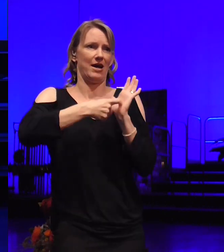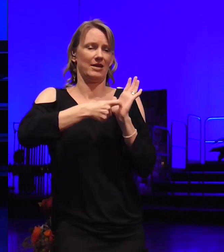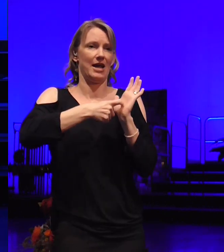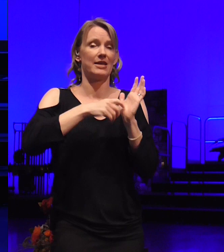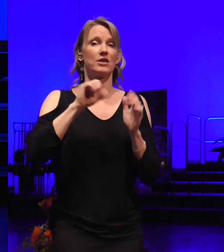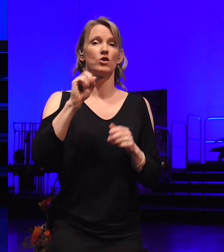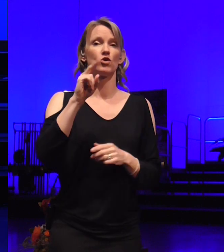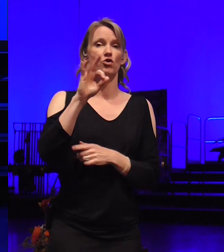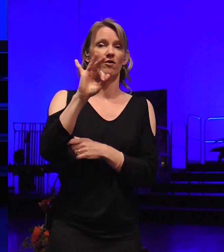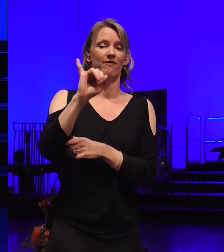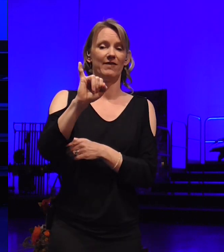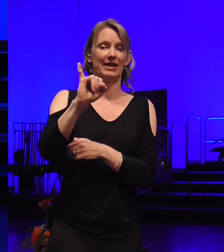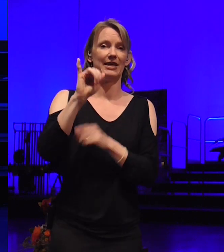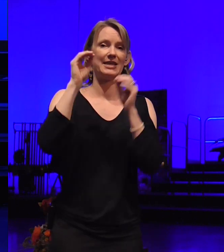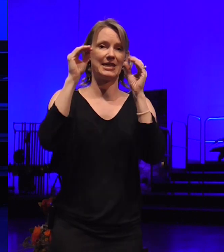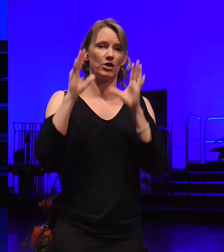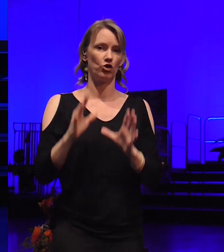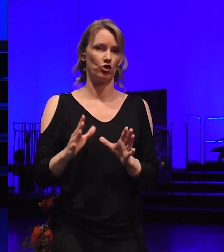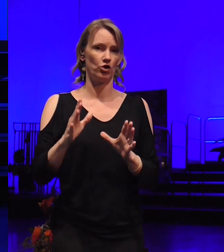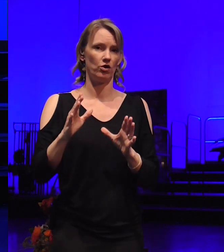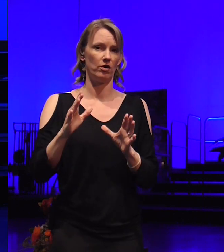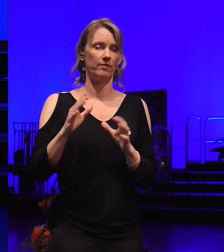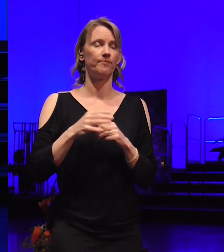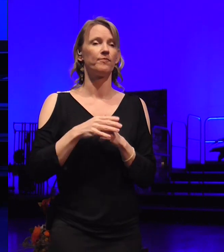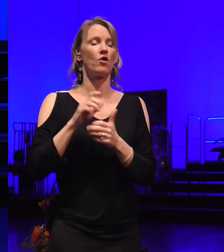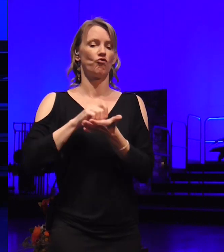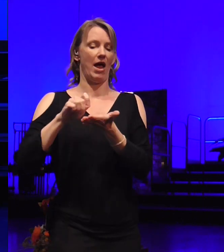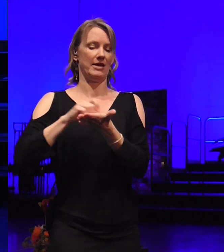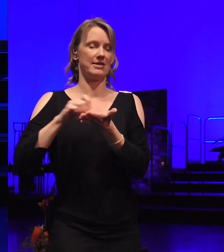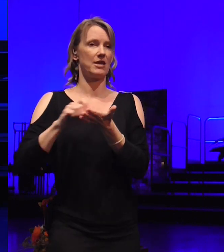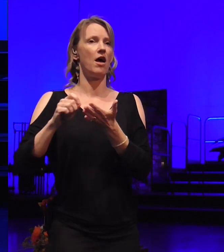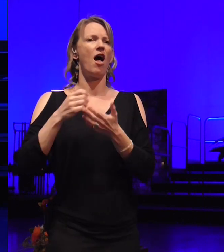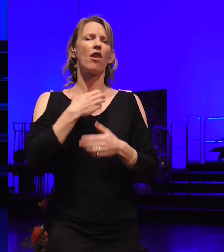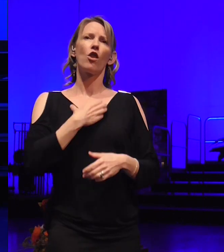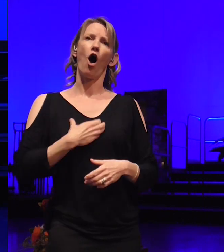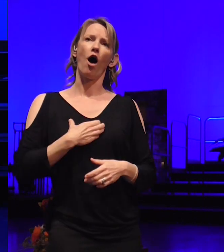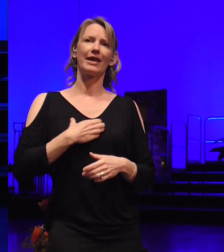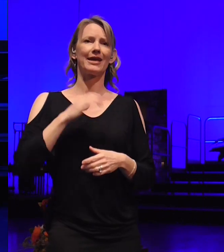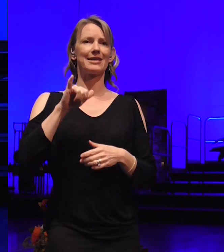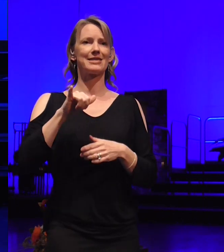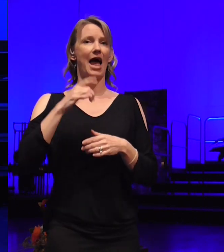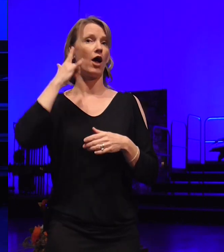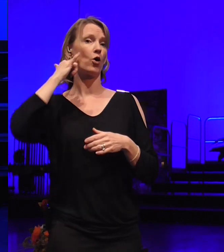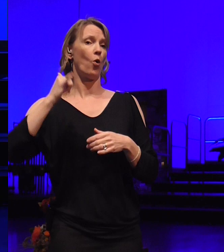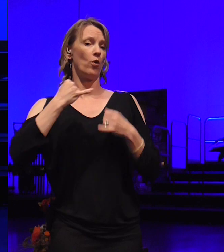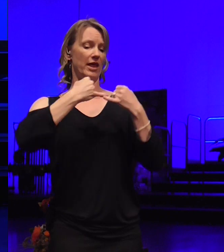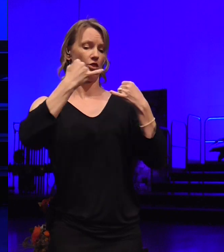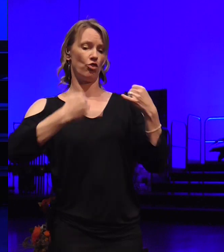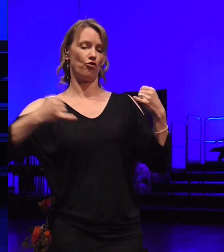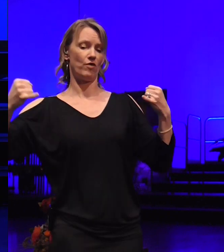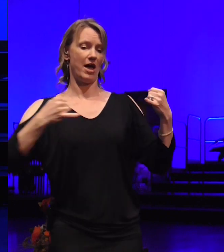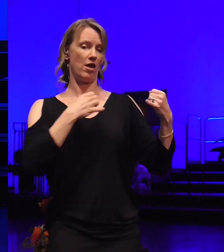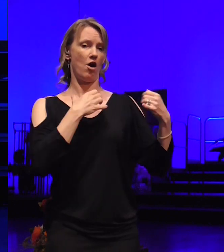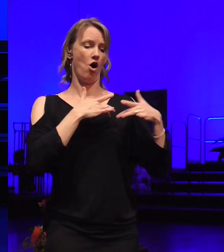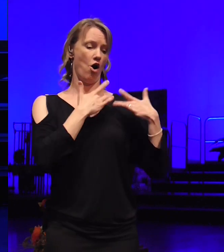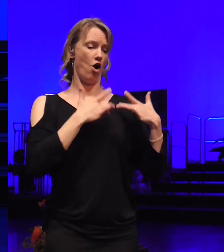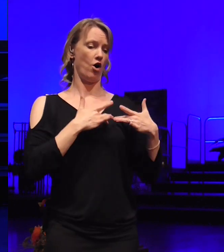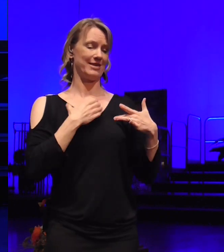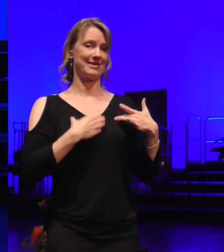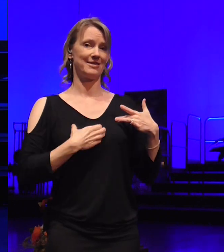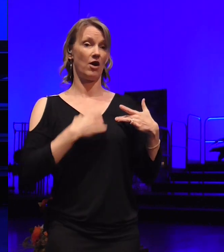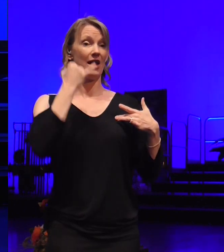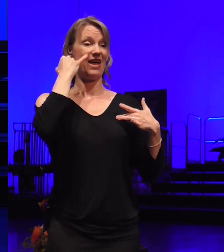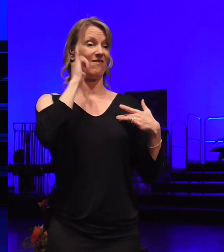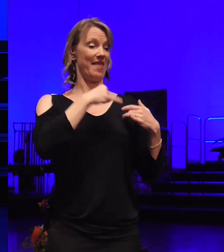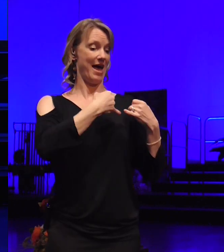Sufi teacher Llewellyn Van Lee writes, longing is the golden thread of the heart's desire.